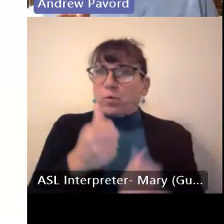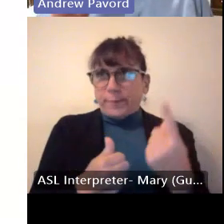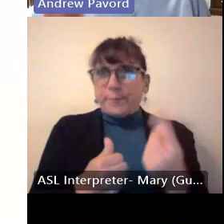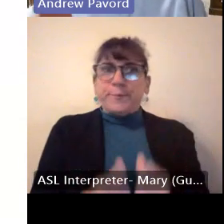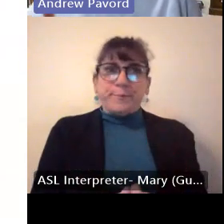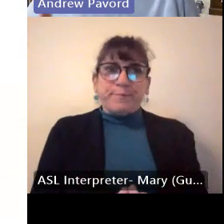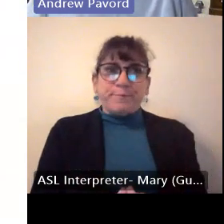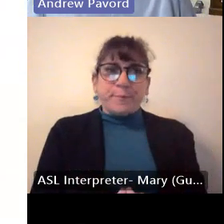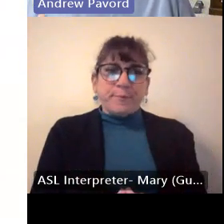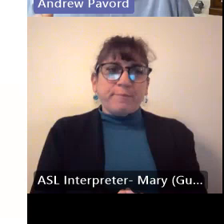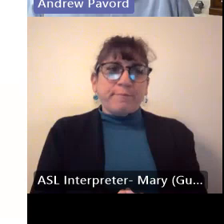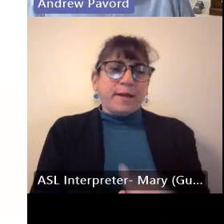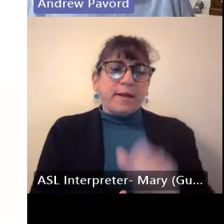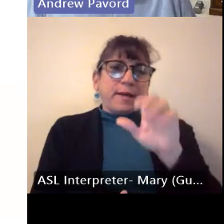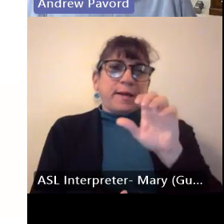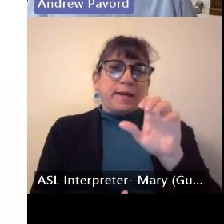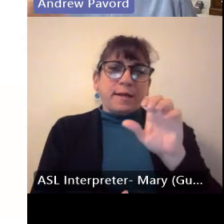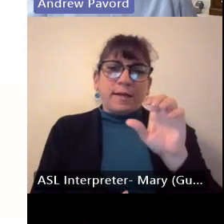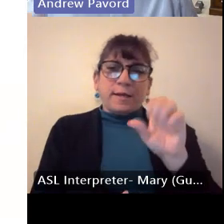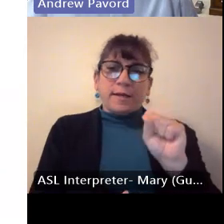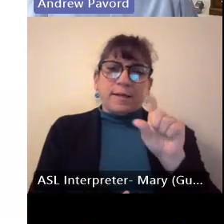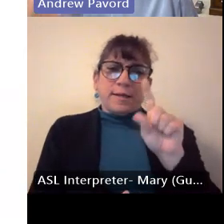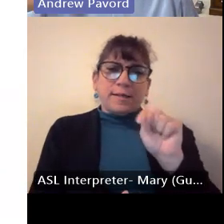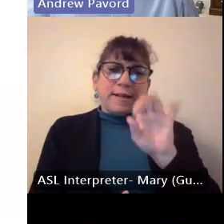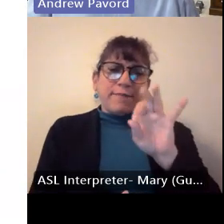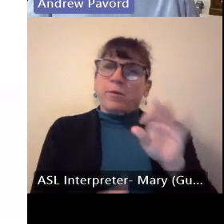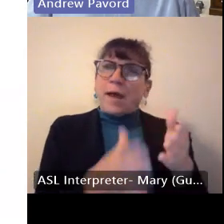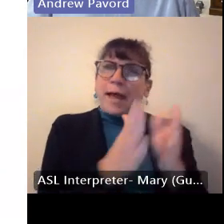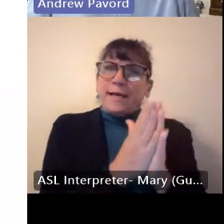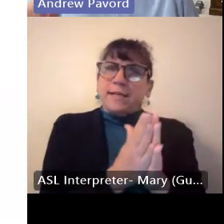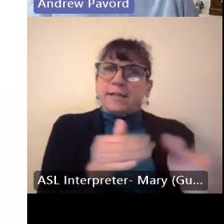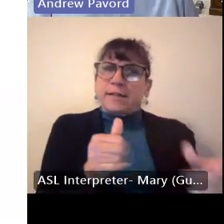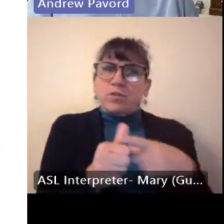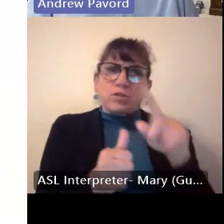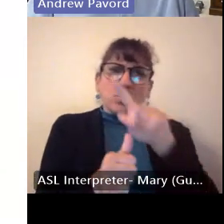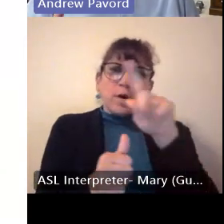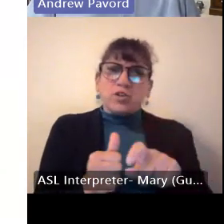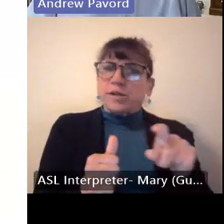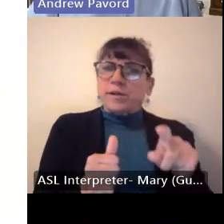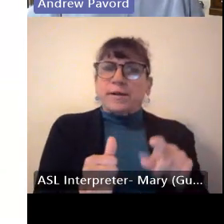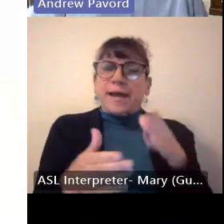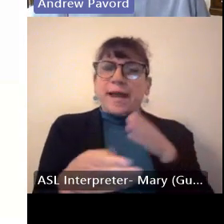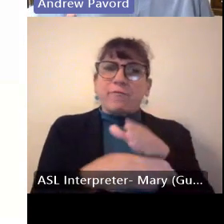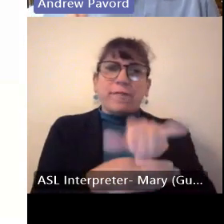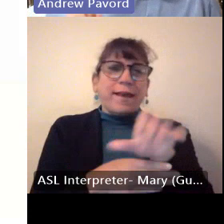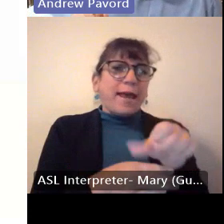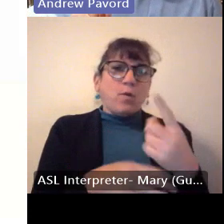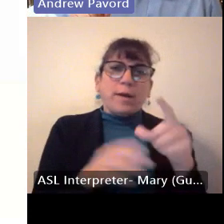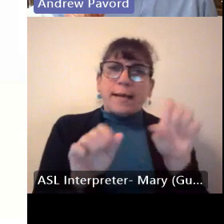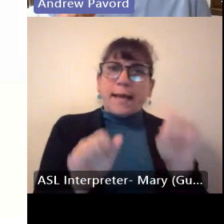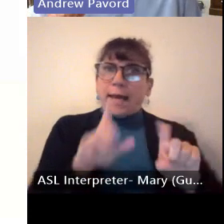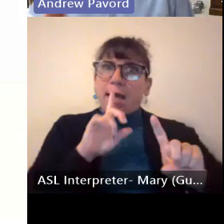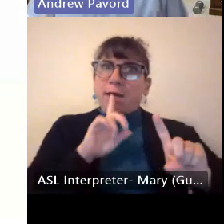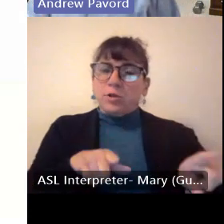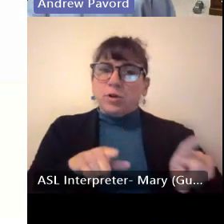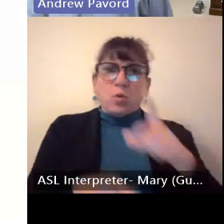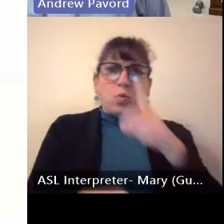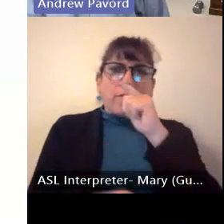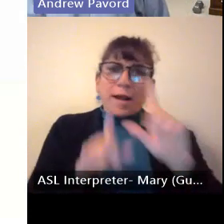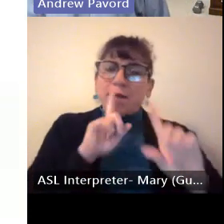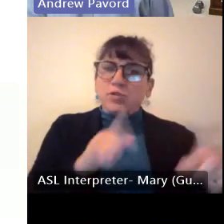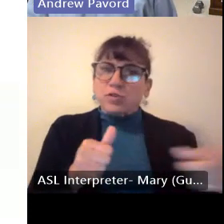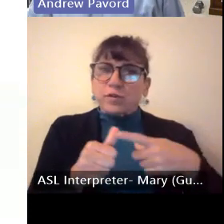Stephanie will ask the first question because she controls the board. But after that, anyone can enter, and whoever gets the answer first will